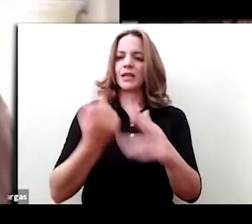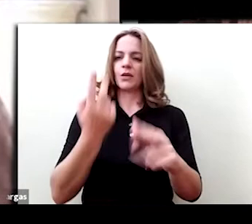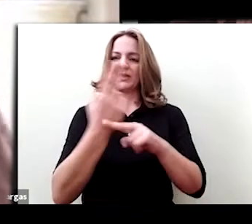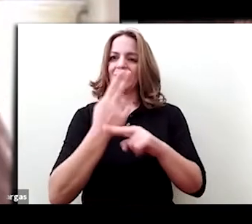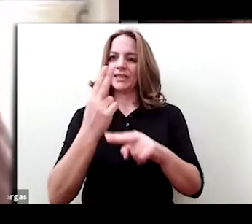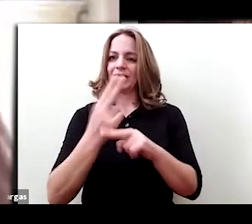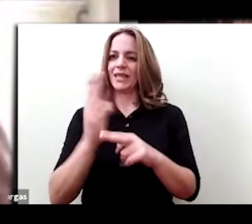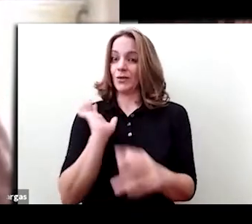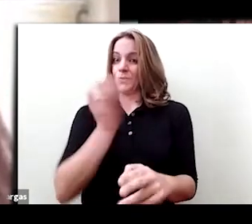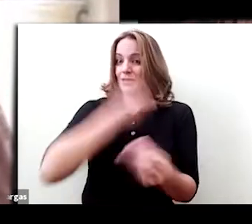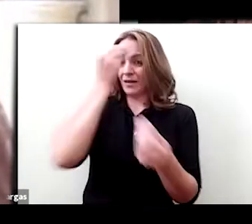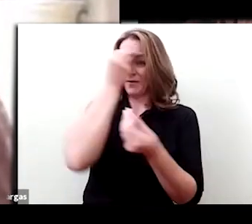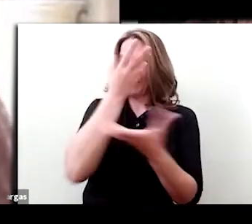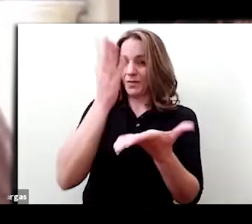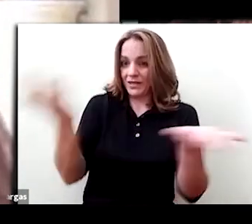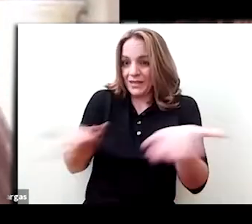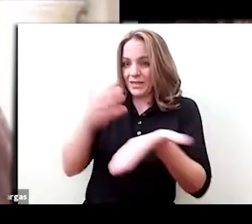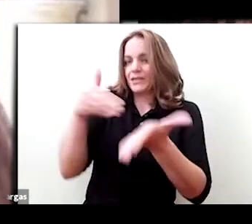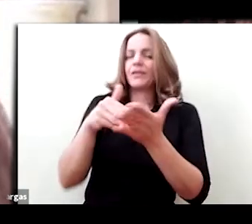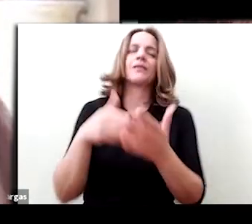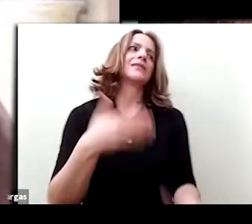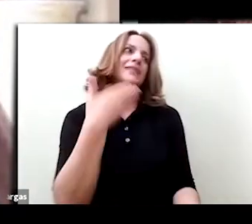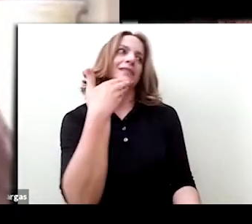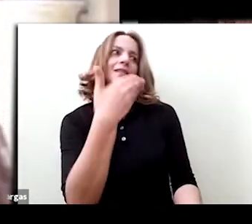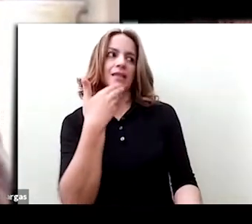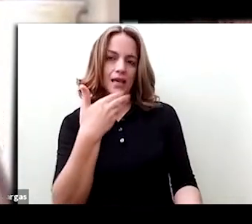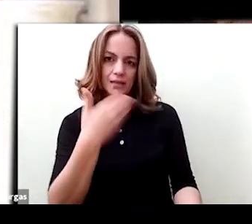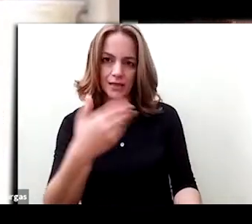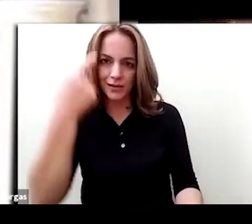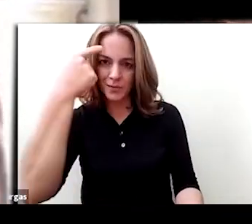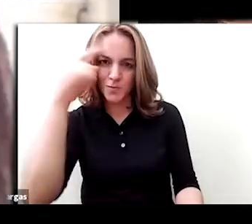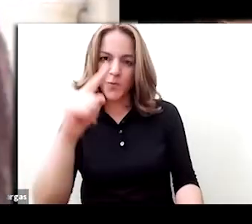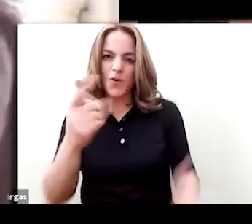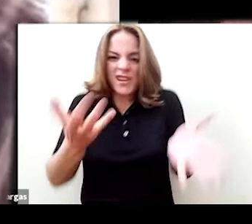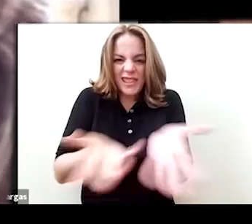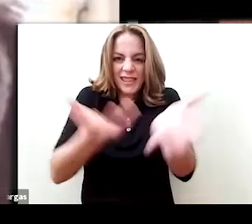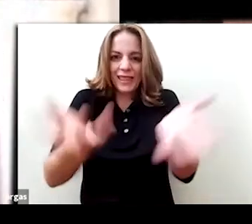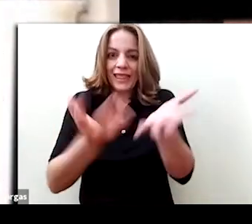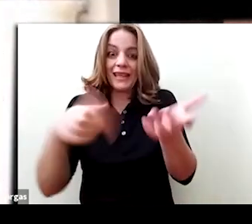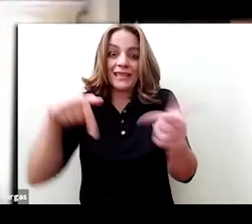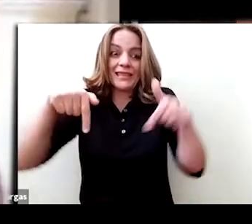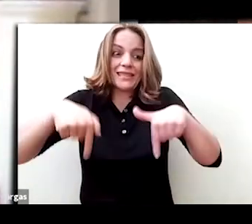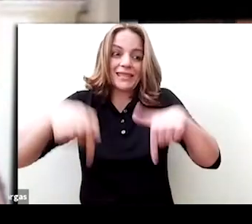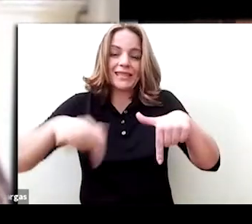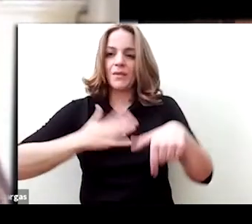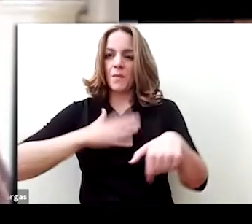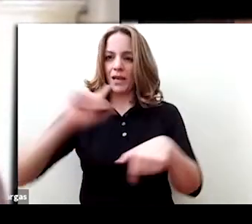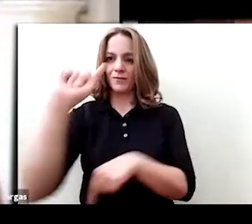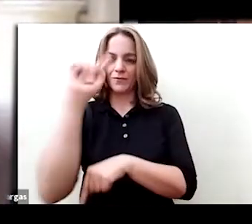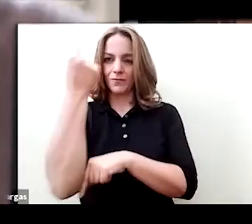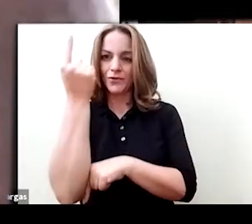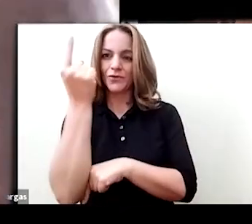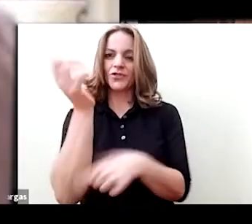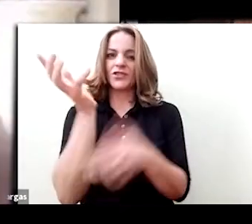absolutely. Thanks for hosting me, and thanks everybody for joining. This is actually my first public talk, and I'm like so excited to see so many people